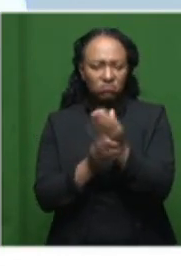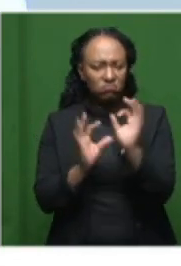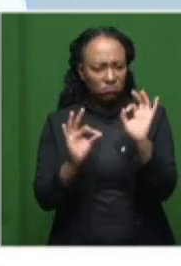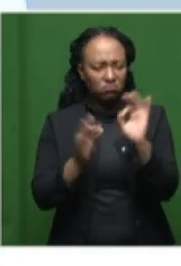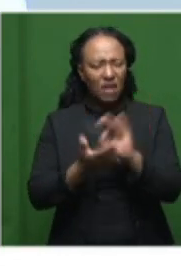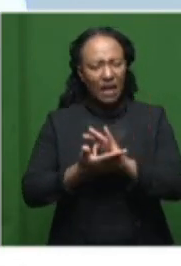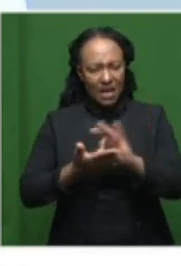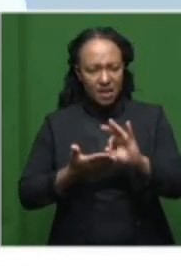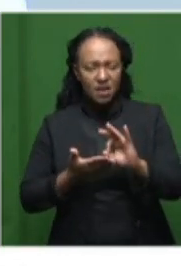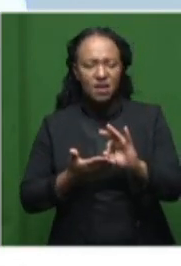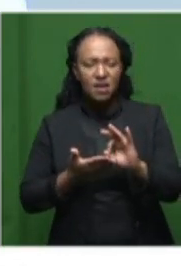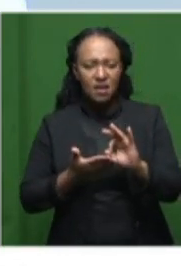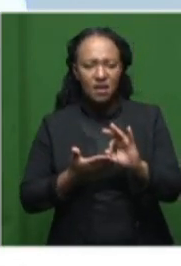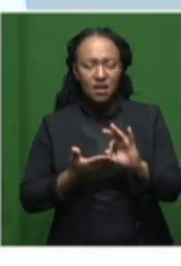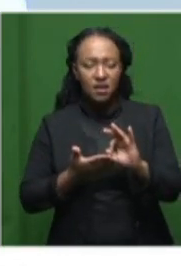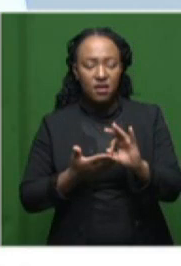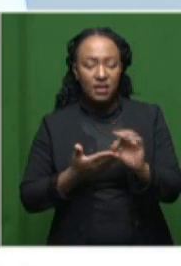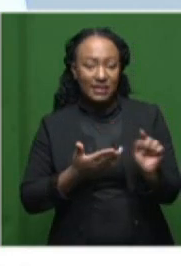itself quite